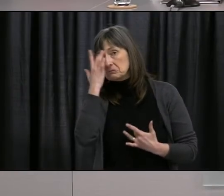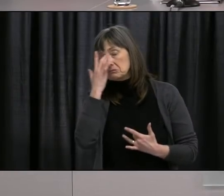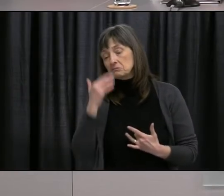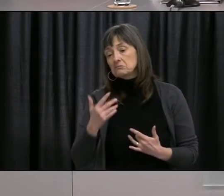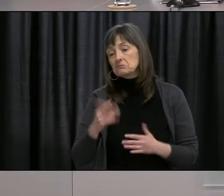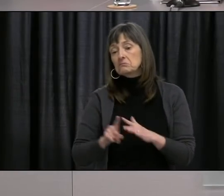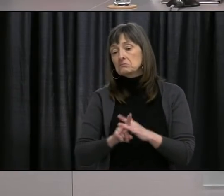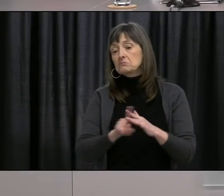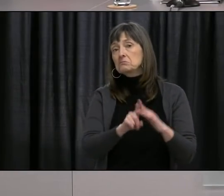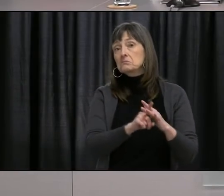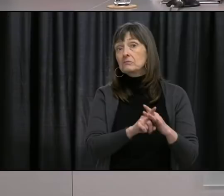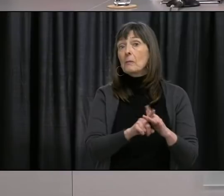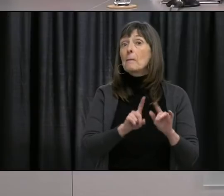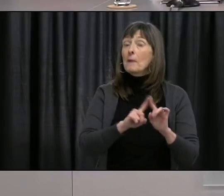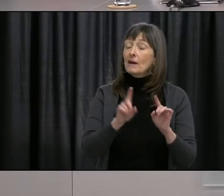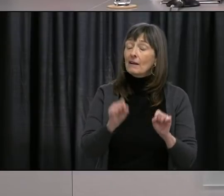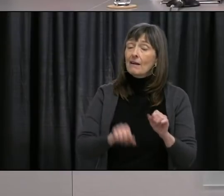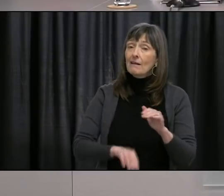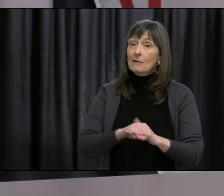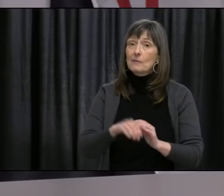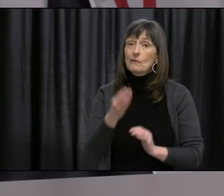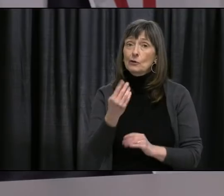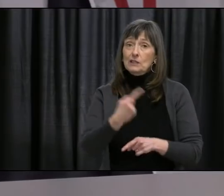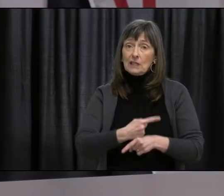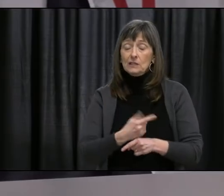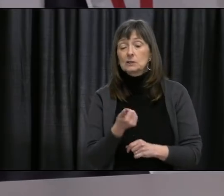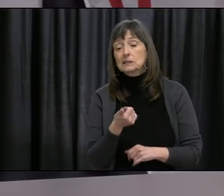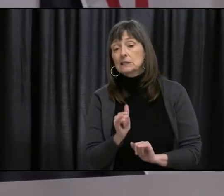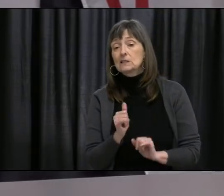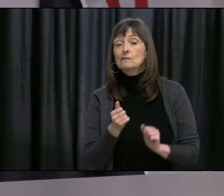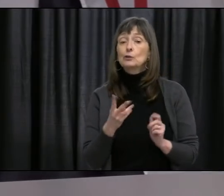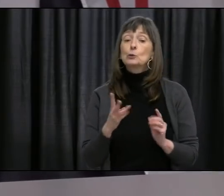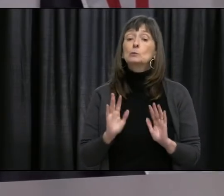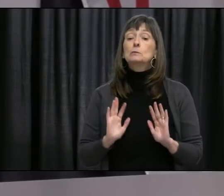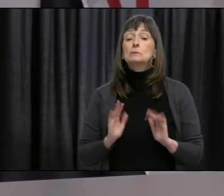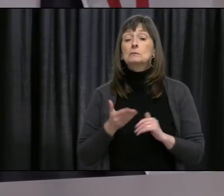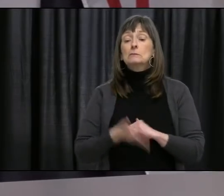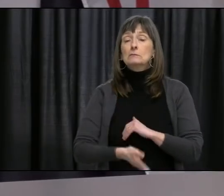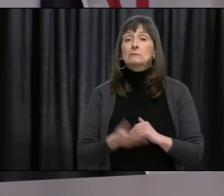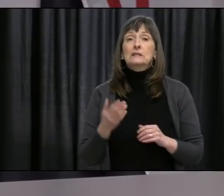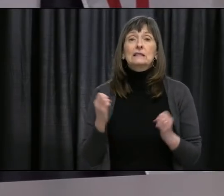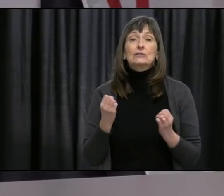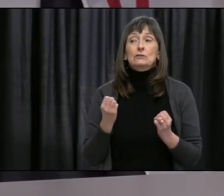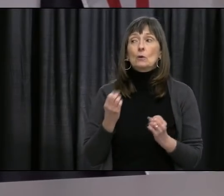coming up by now, but it can be up to 14 days. So we still have a few days before we can say we're in the clear from Easter.